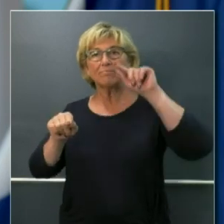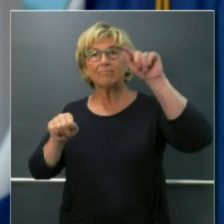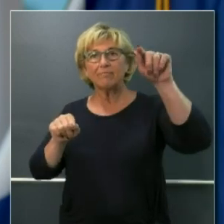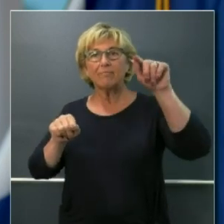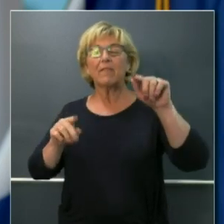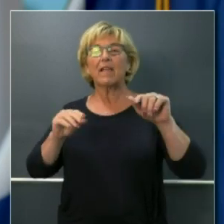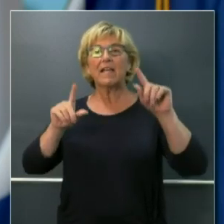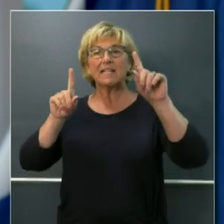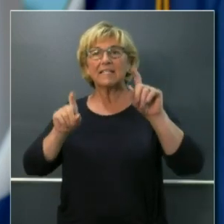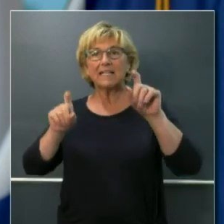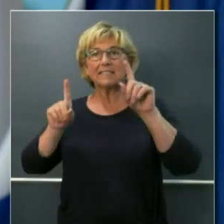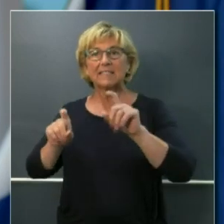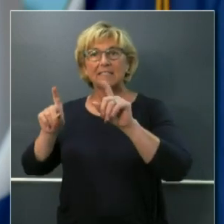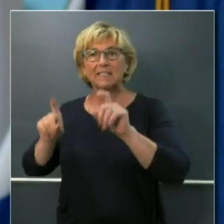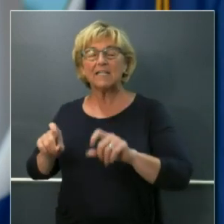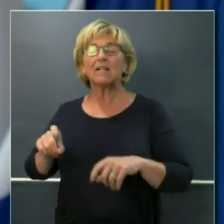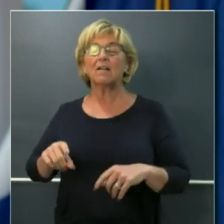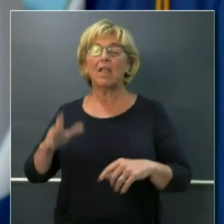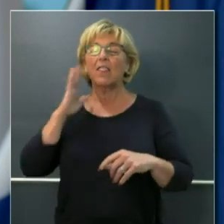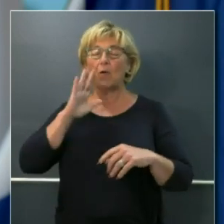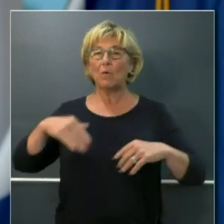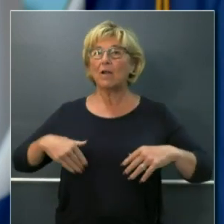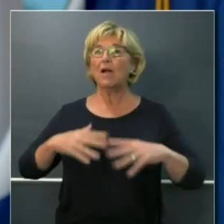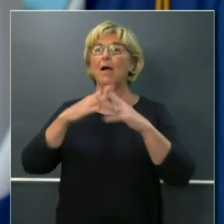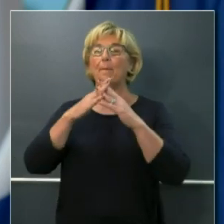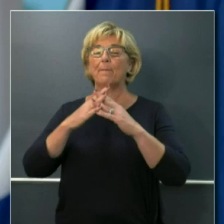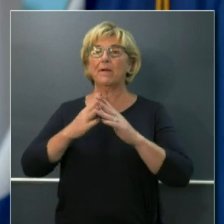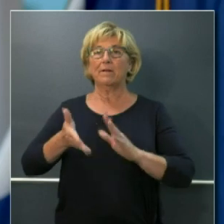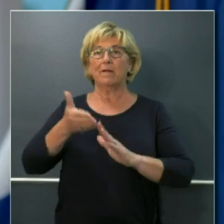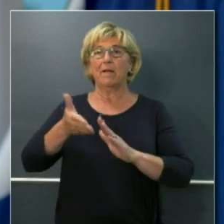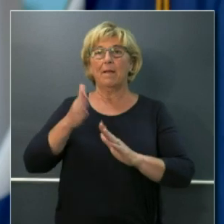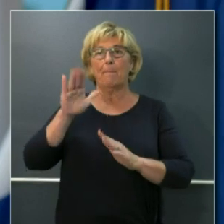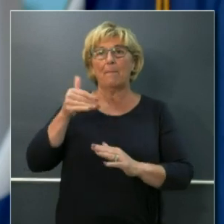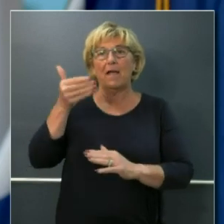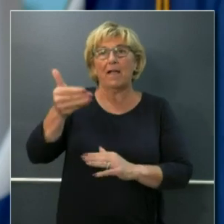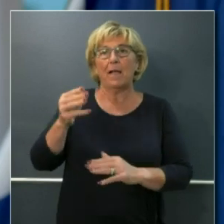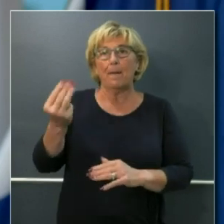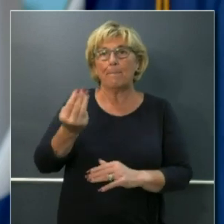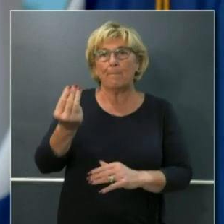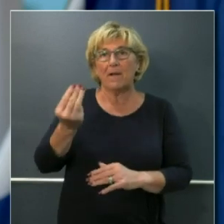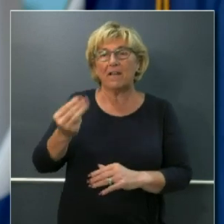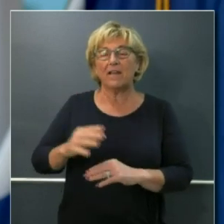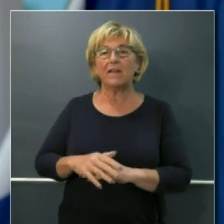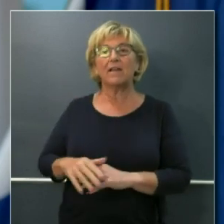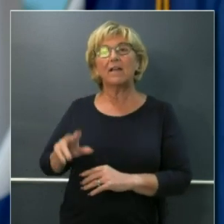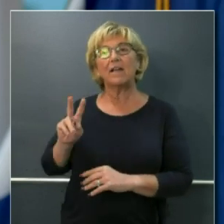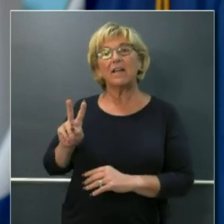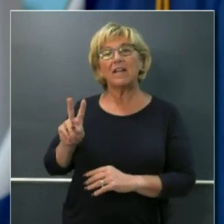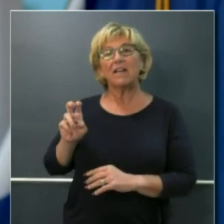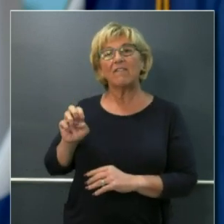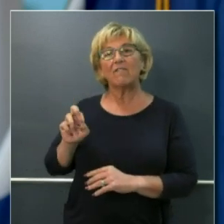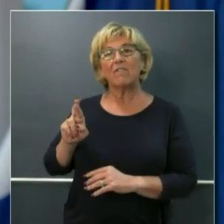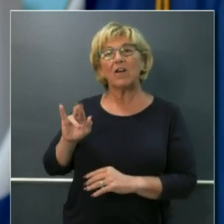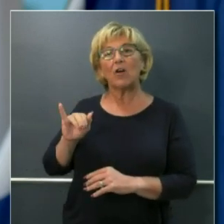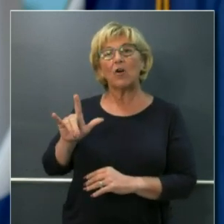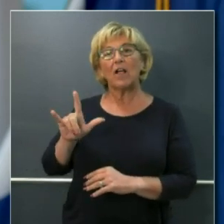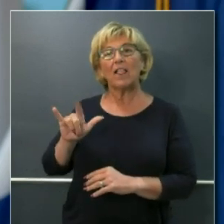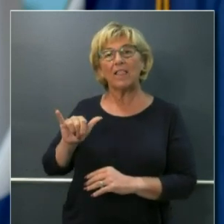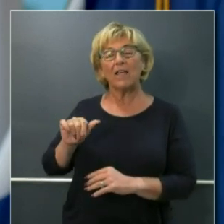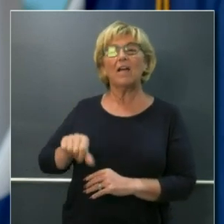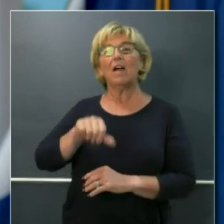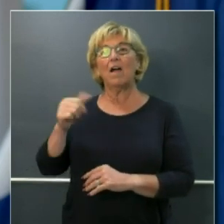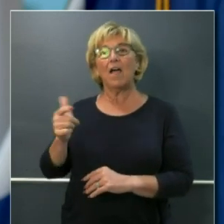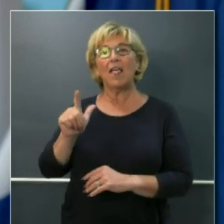those testing sites will be up and operational by Monday. Verily also focusing on expanding their